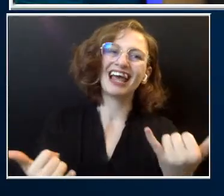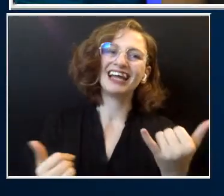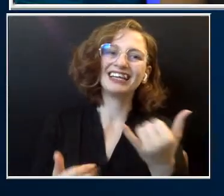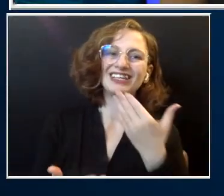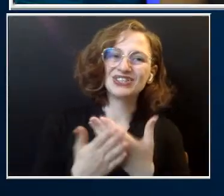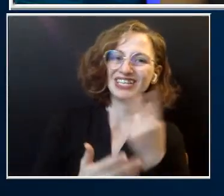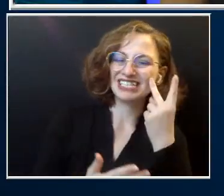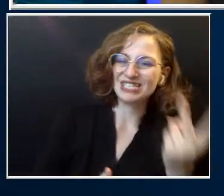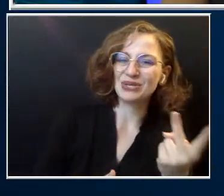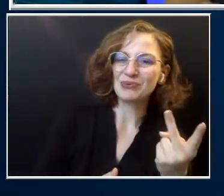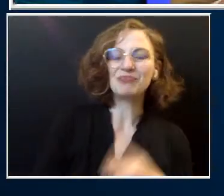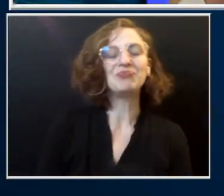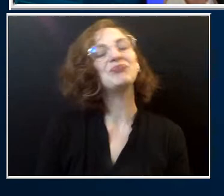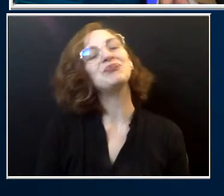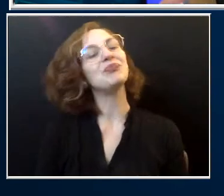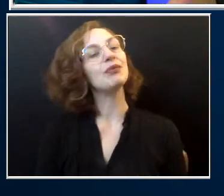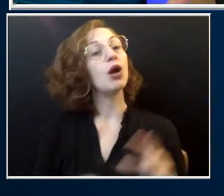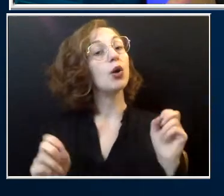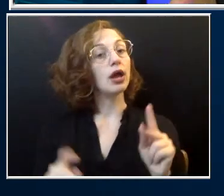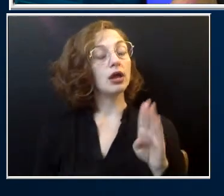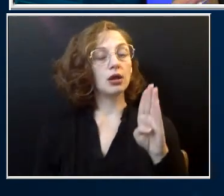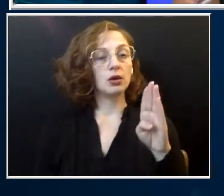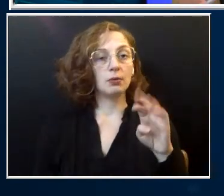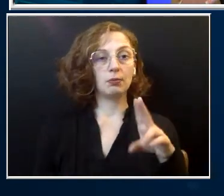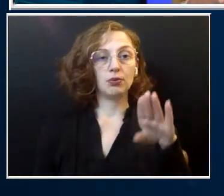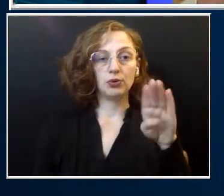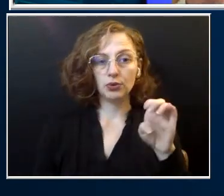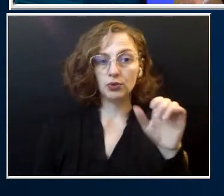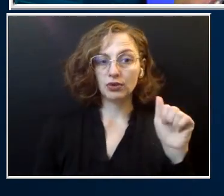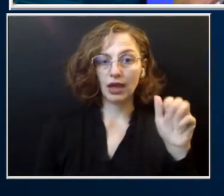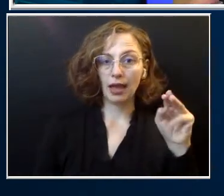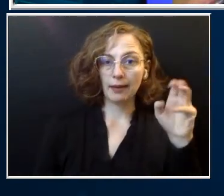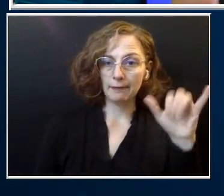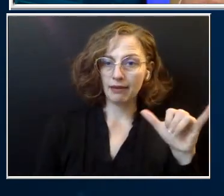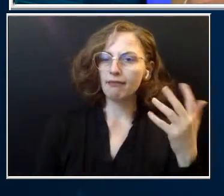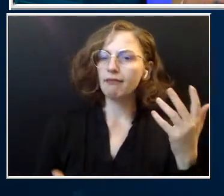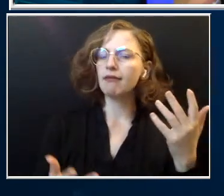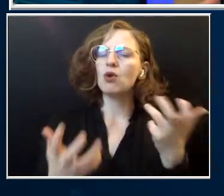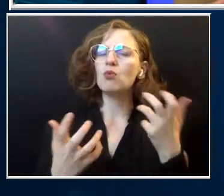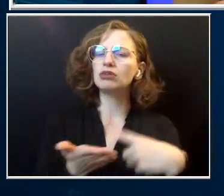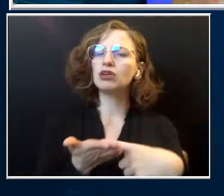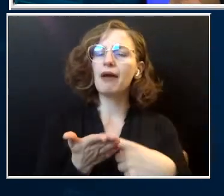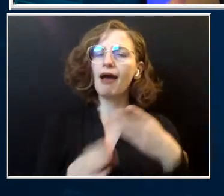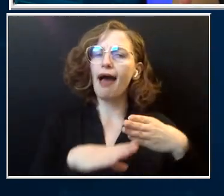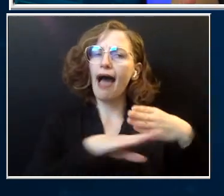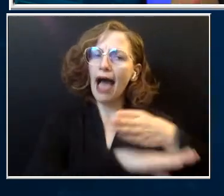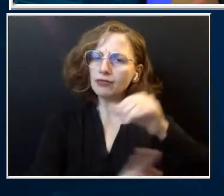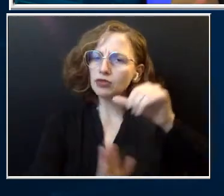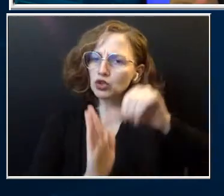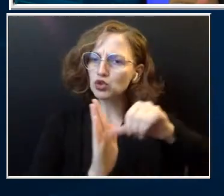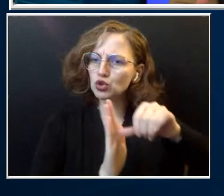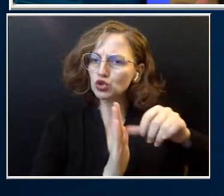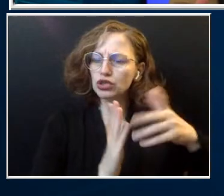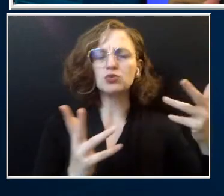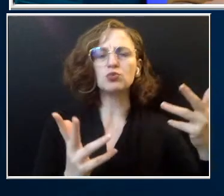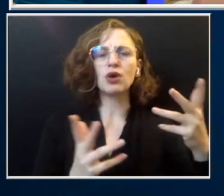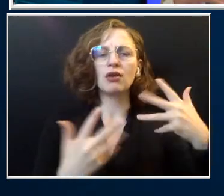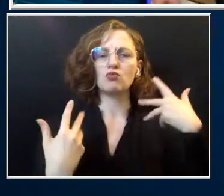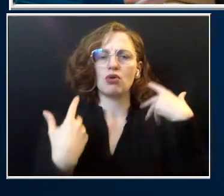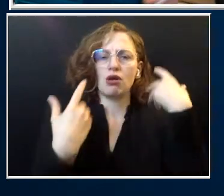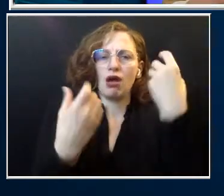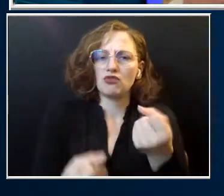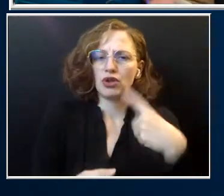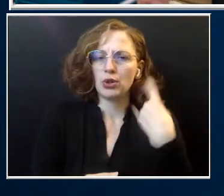Amy, I just want to talk a little bit more about after these procedures. What was the recovery like? How long did Camden stay in the hospital? And